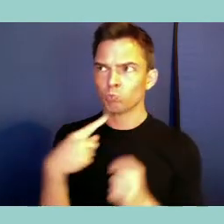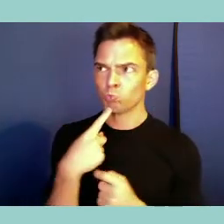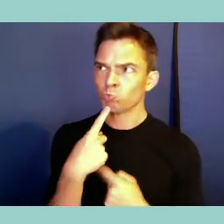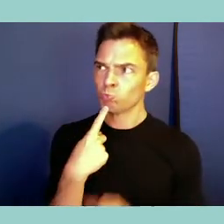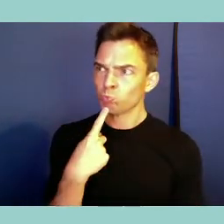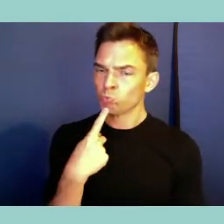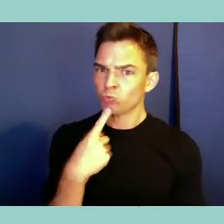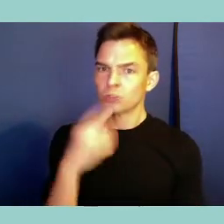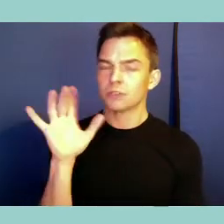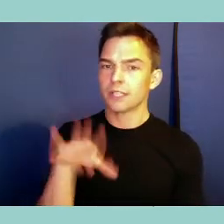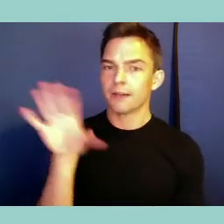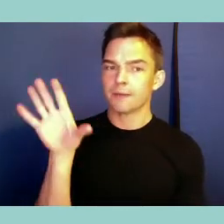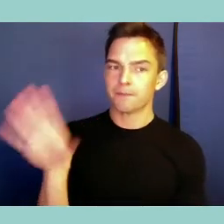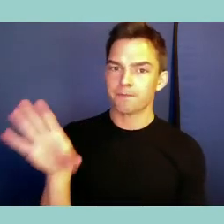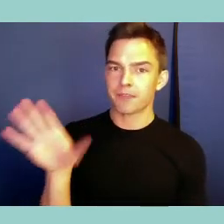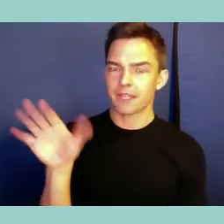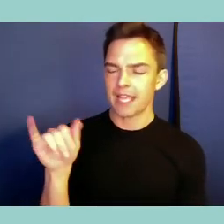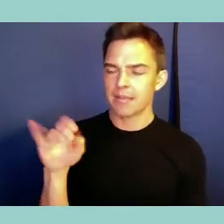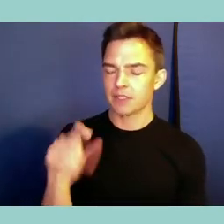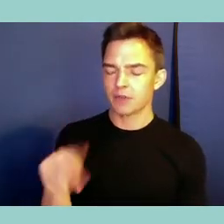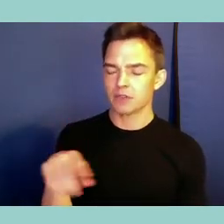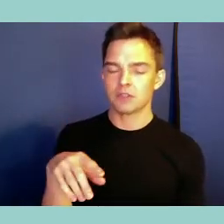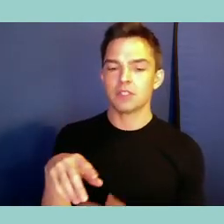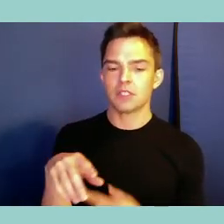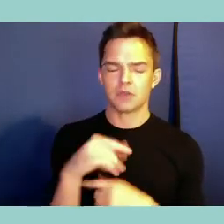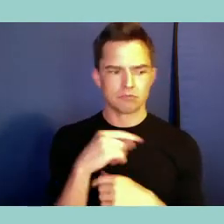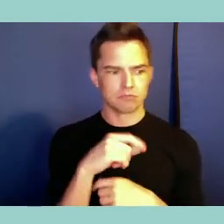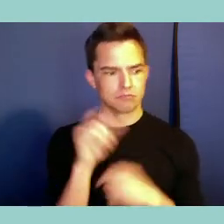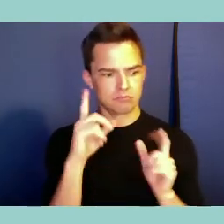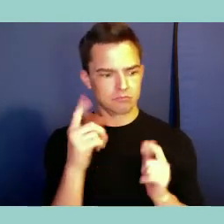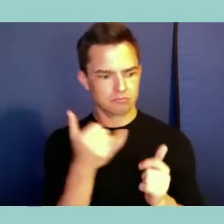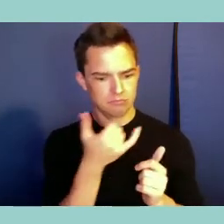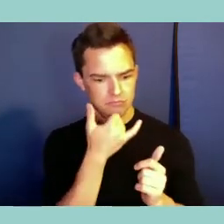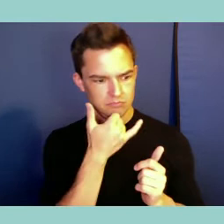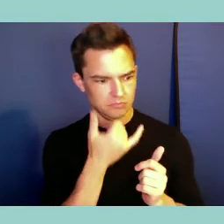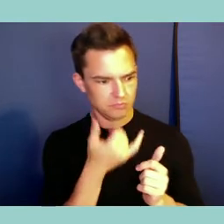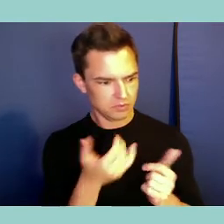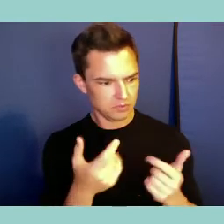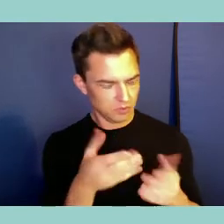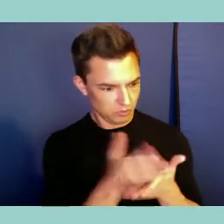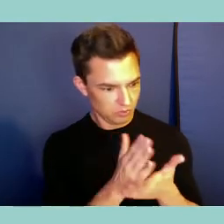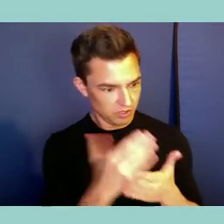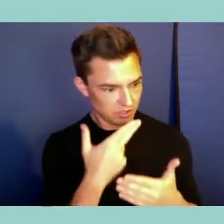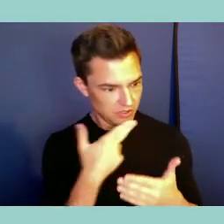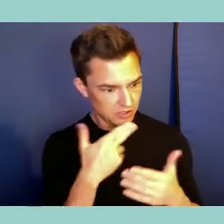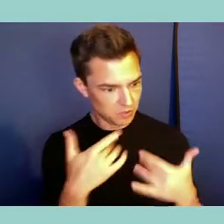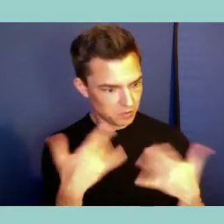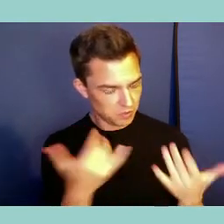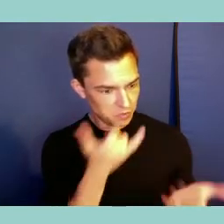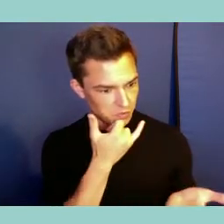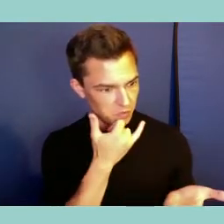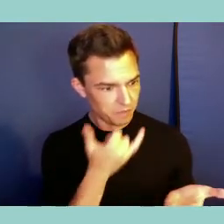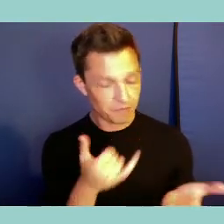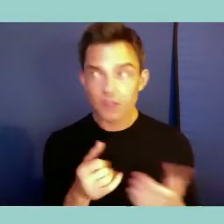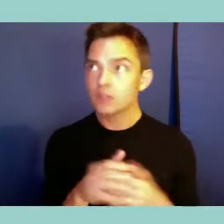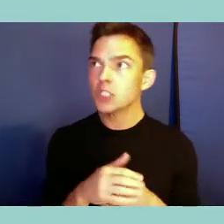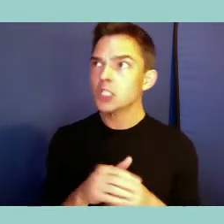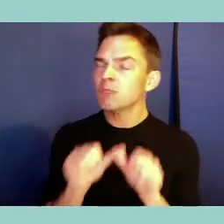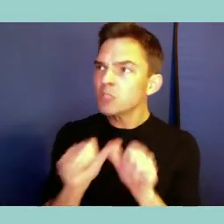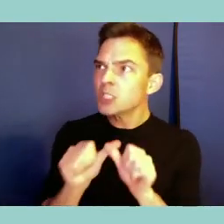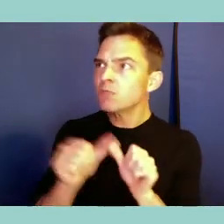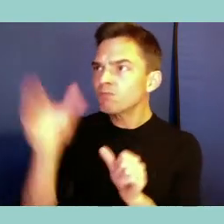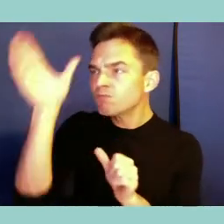getting all wrinkled up. And I was surprised. I stopped and I said, you know, what's up? Are you okay, honey? And he